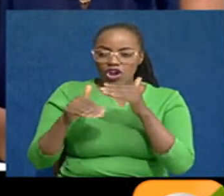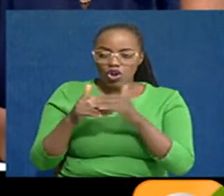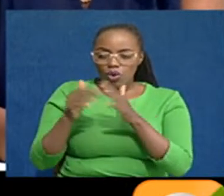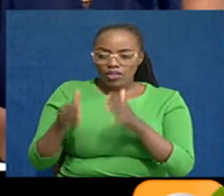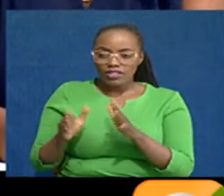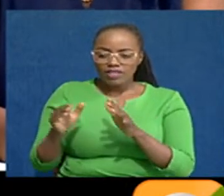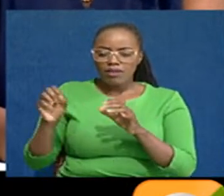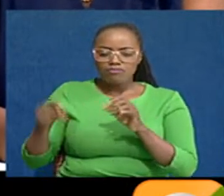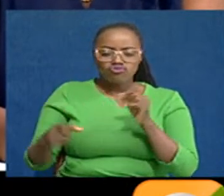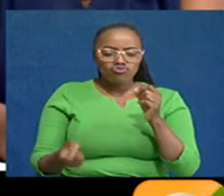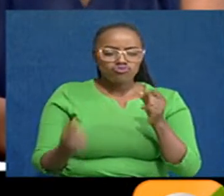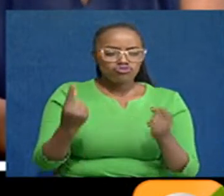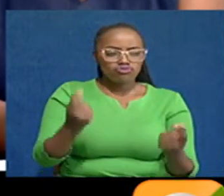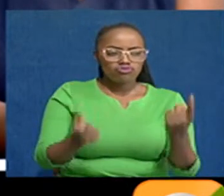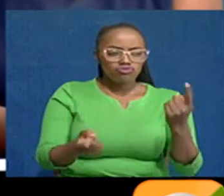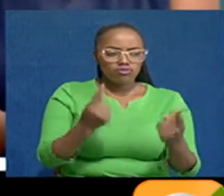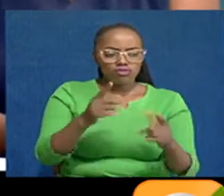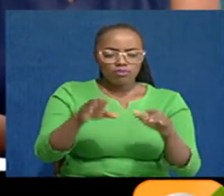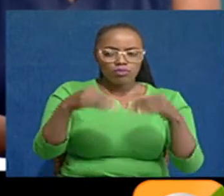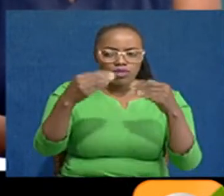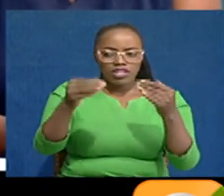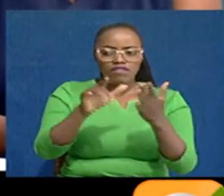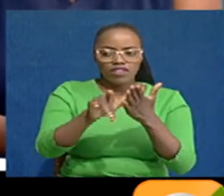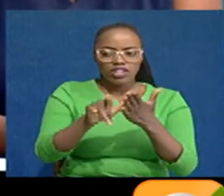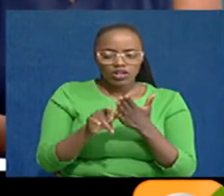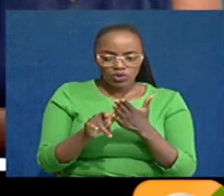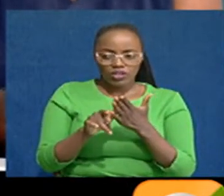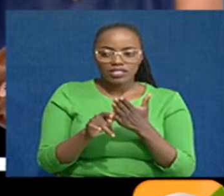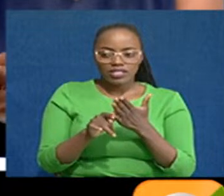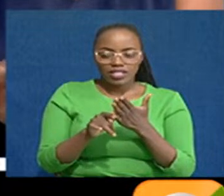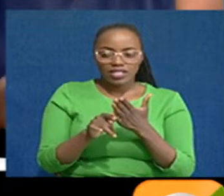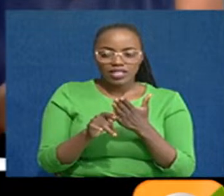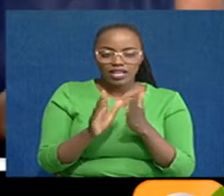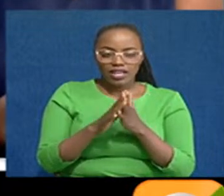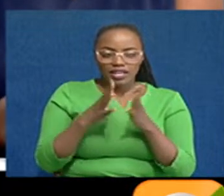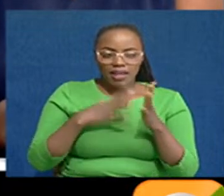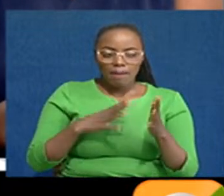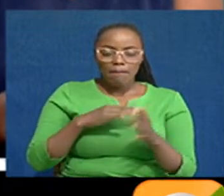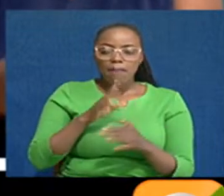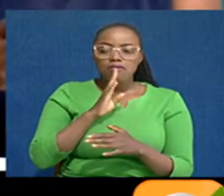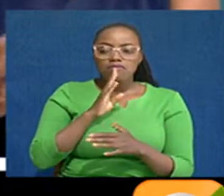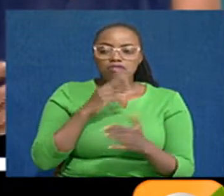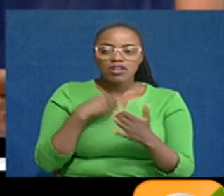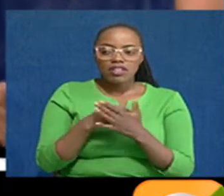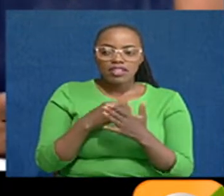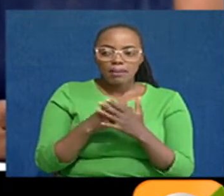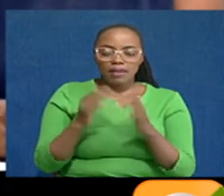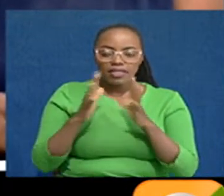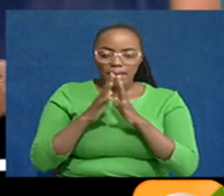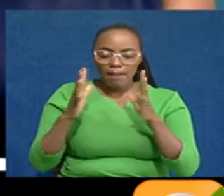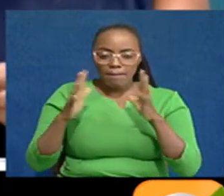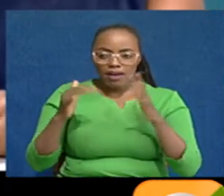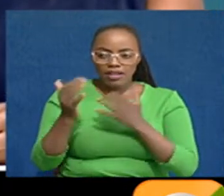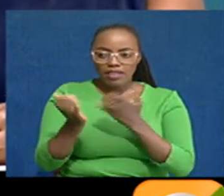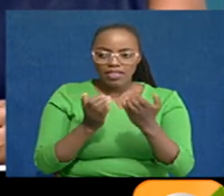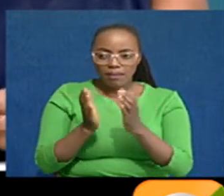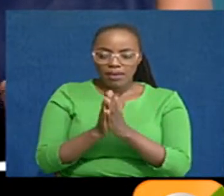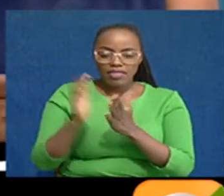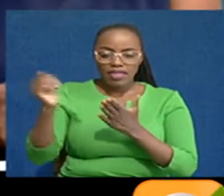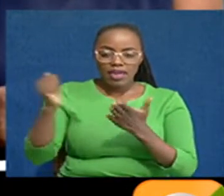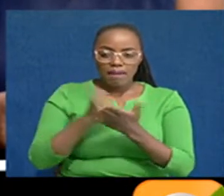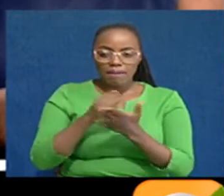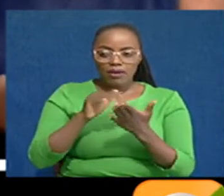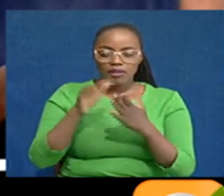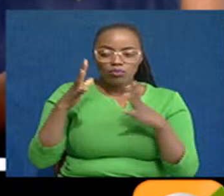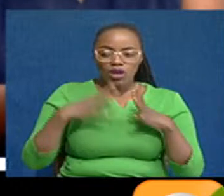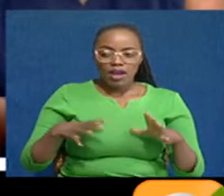street lending money, right? And people took that money and they expanded their businesses and they employed more